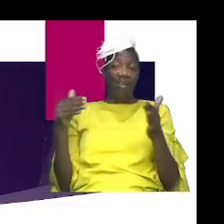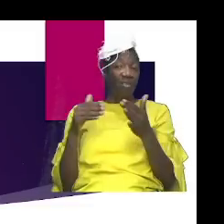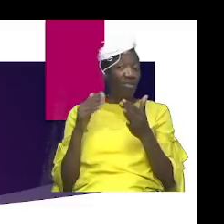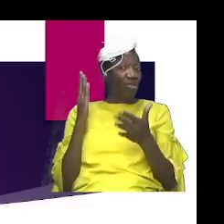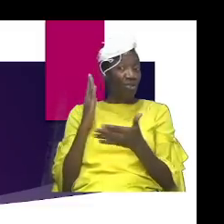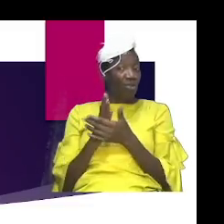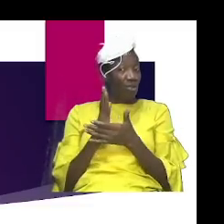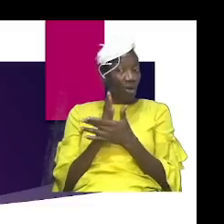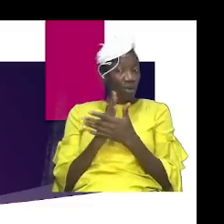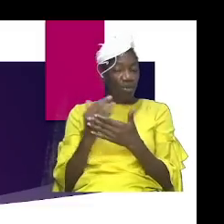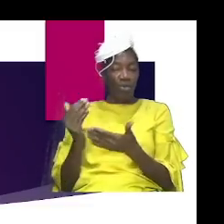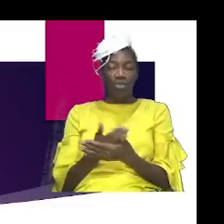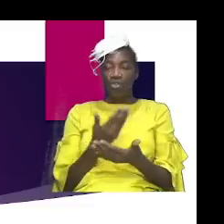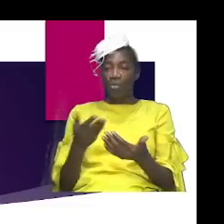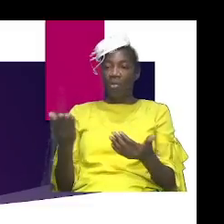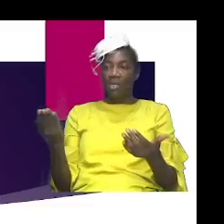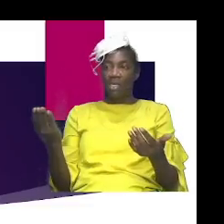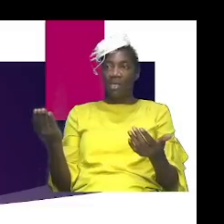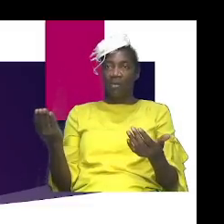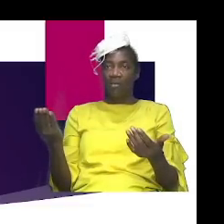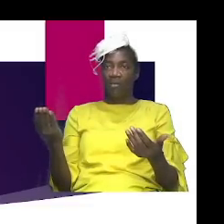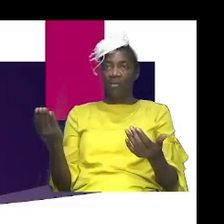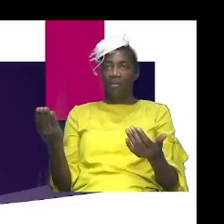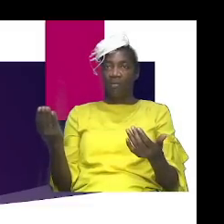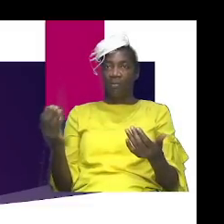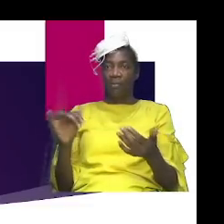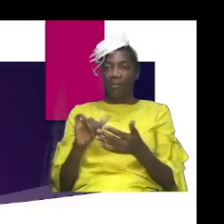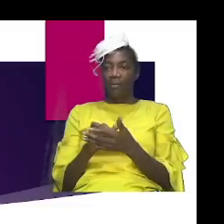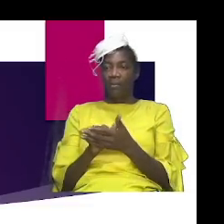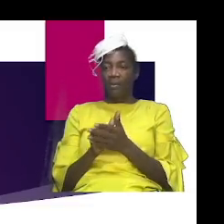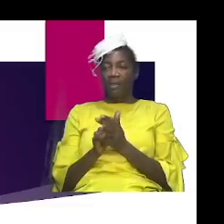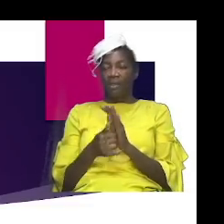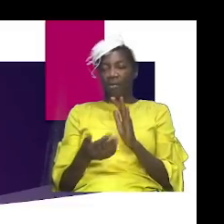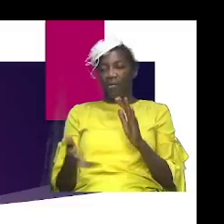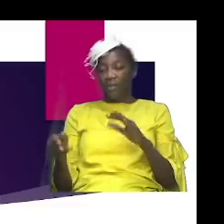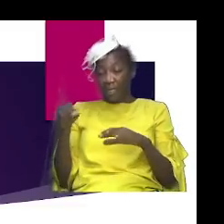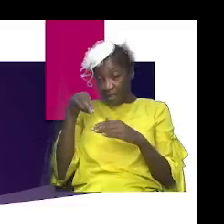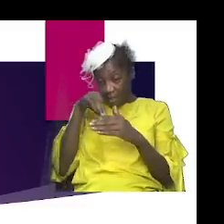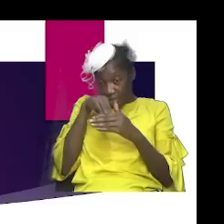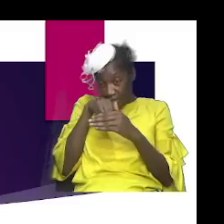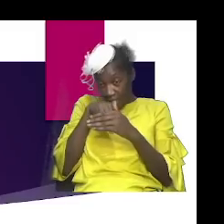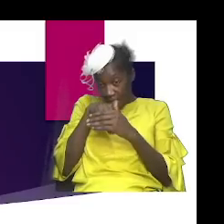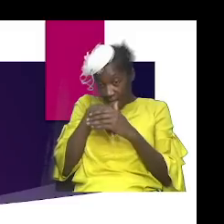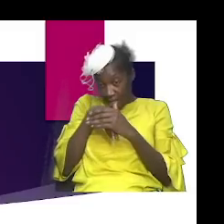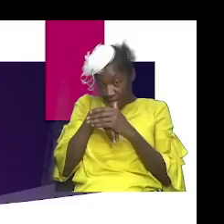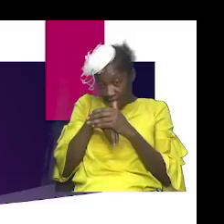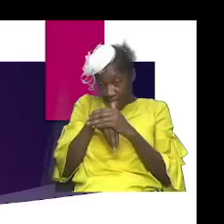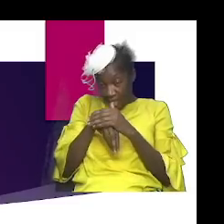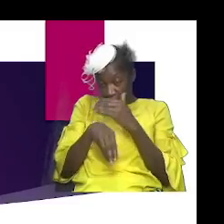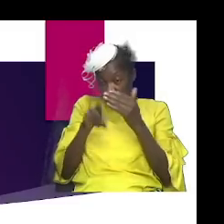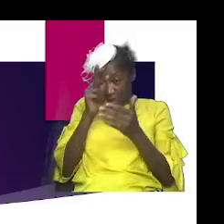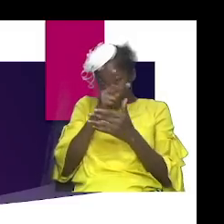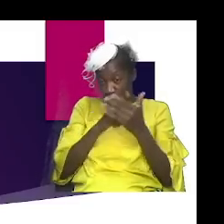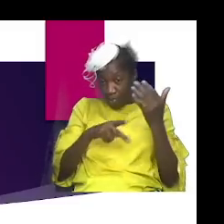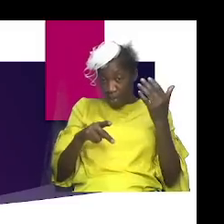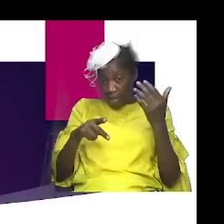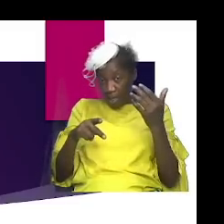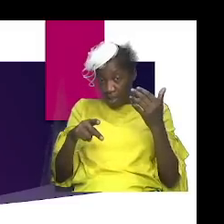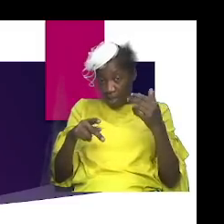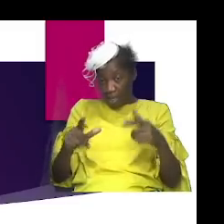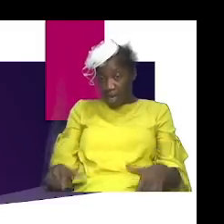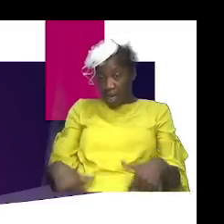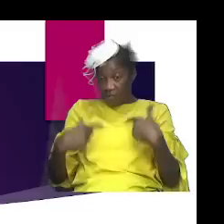listen, you see those things that are in the innermost parts of our system that nobody else sees and